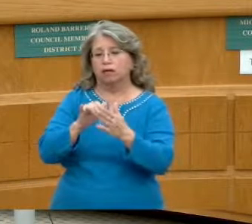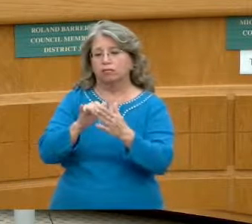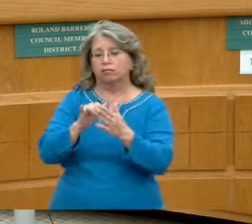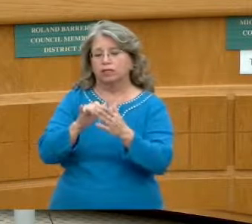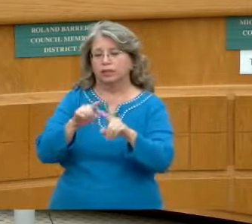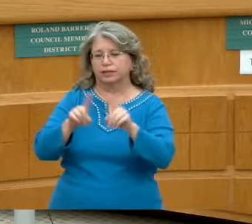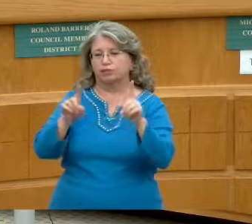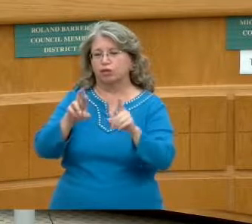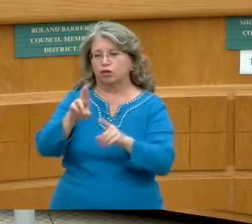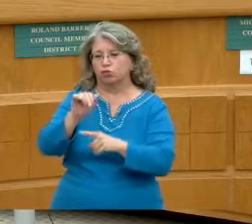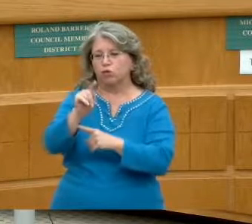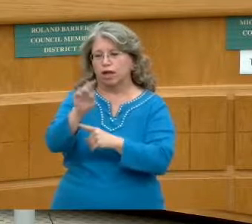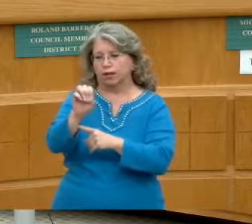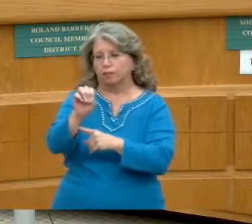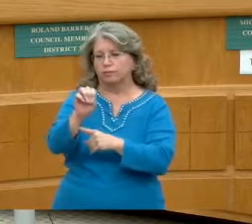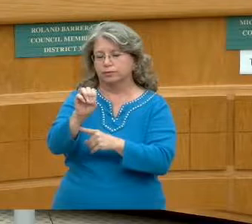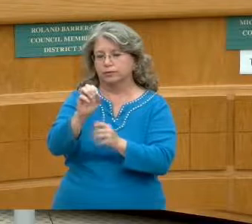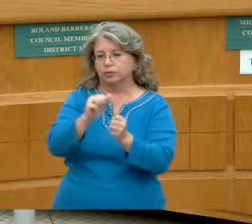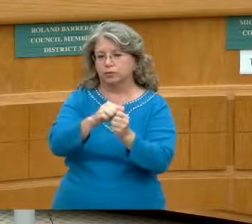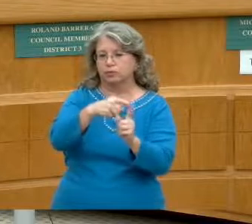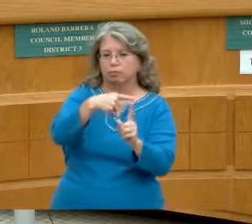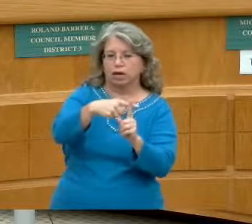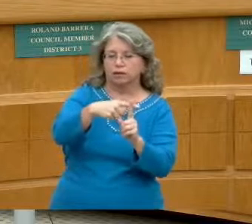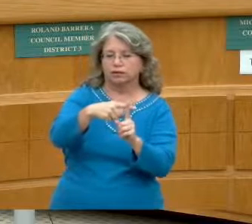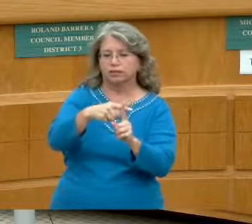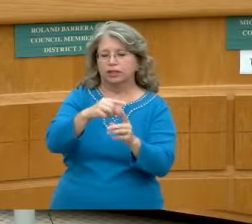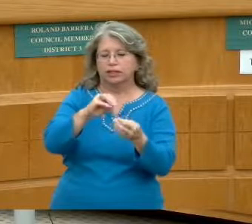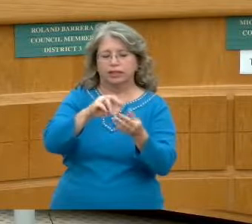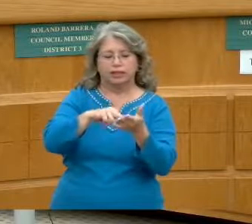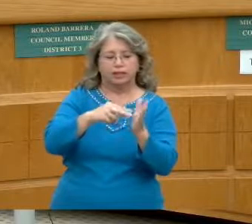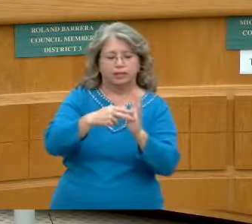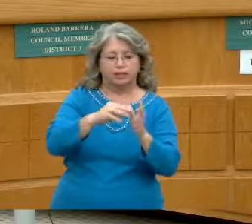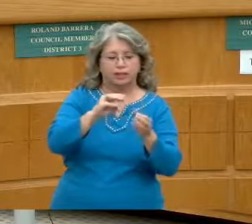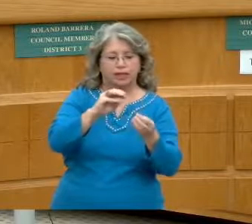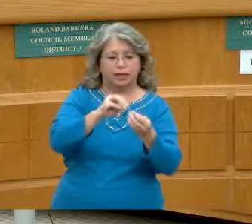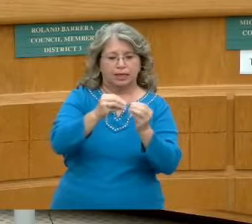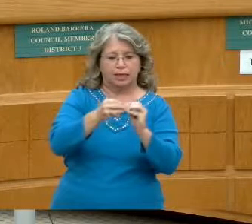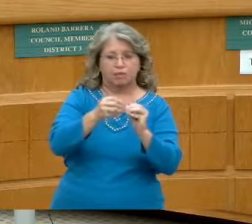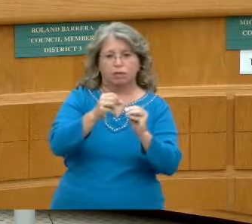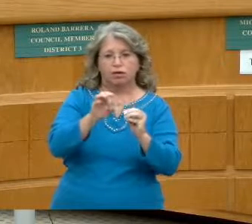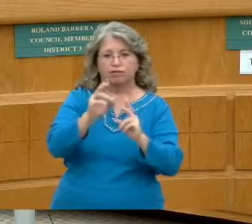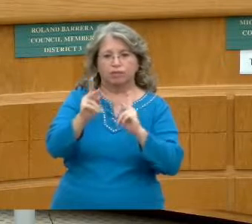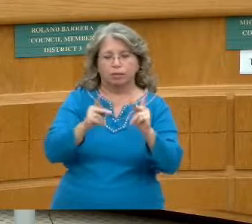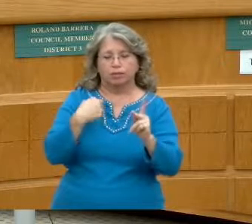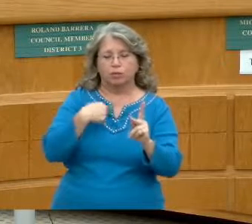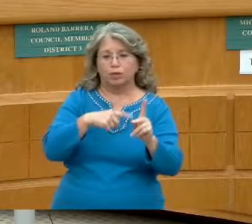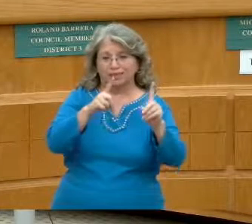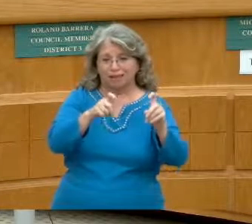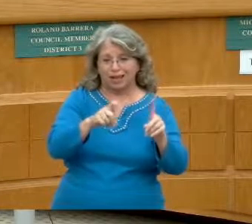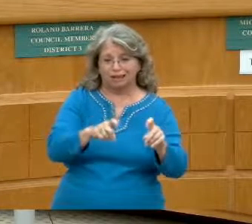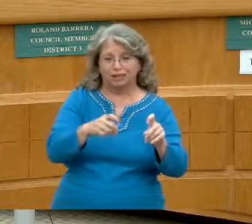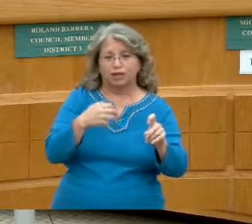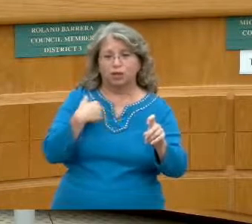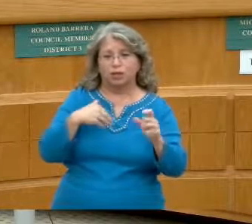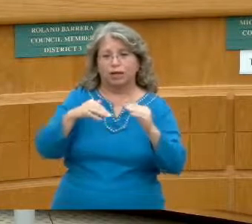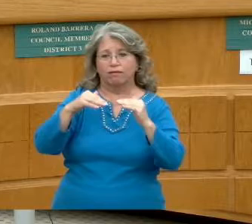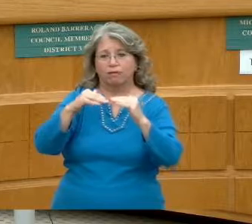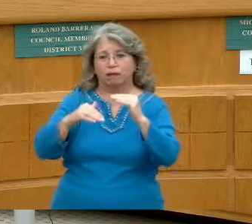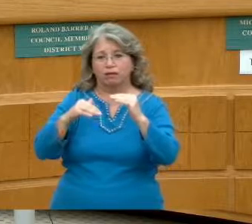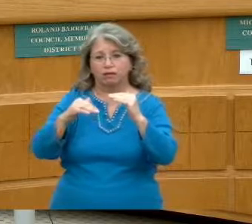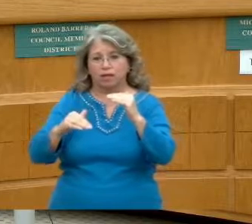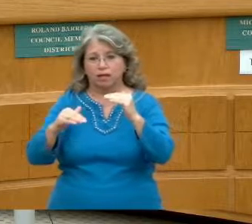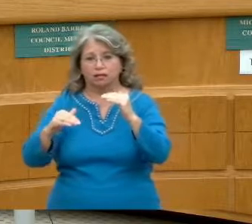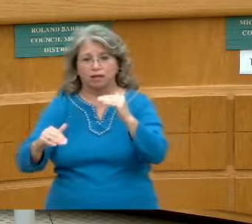graph from him. So that means that the number of persons we test, there's fewer and fewer persons that are positive, and the lower that